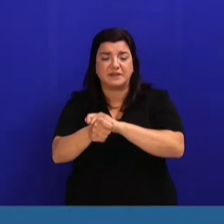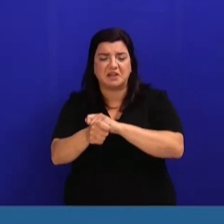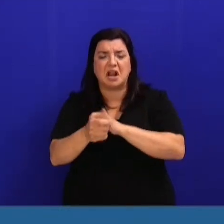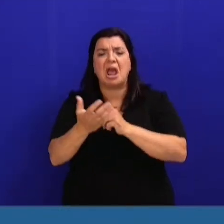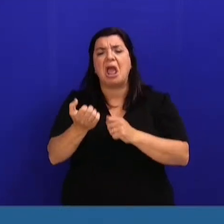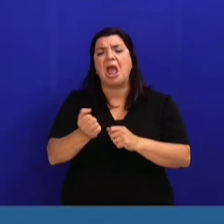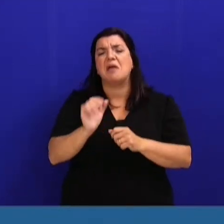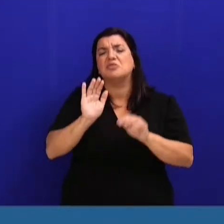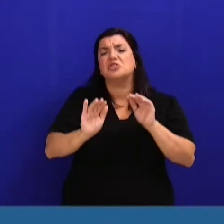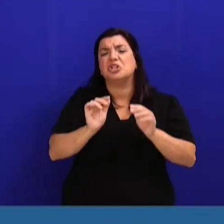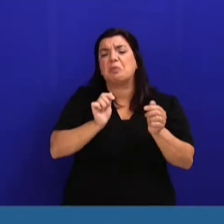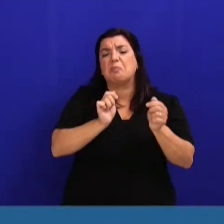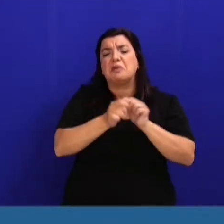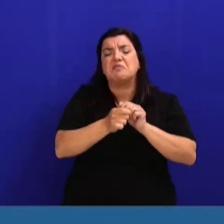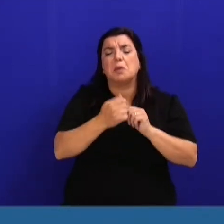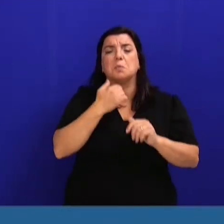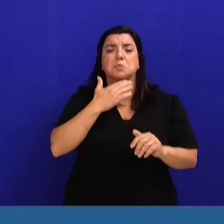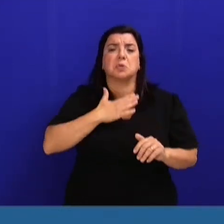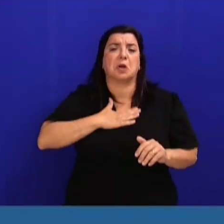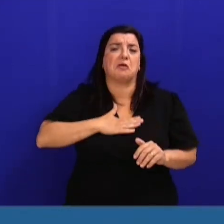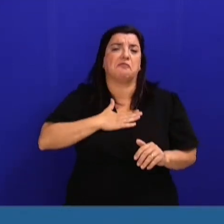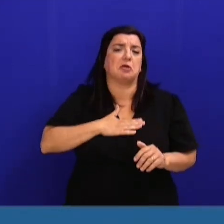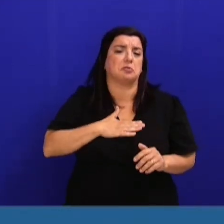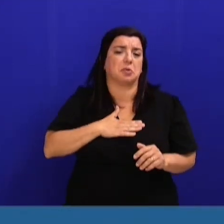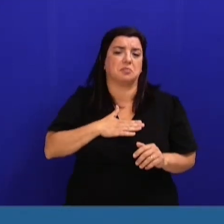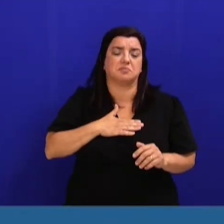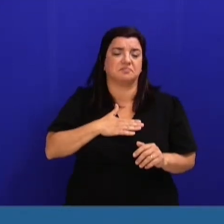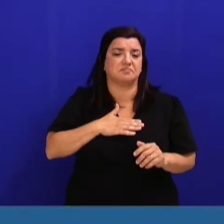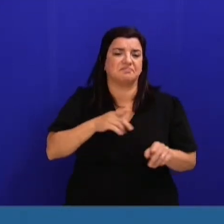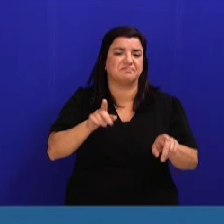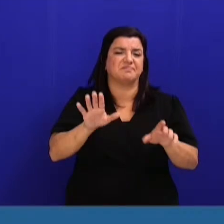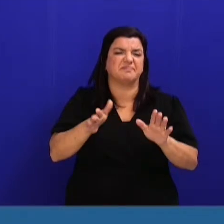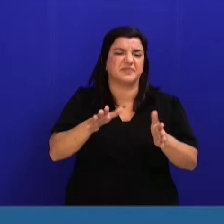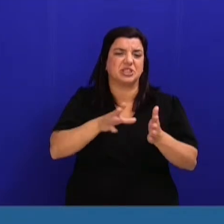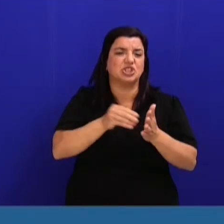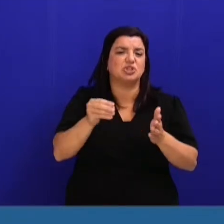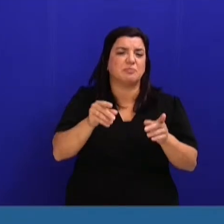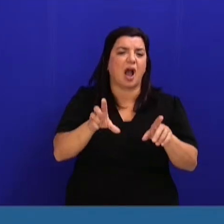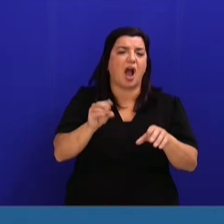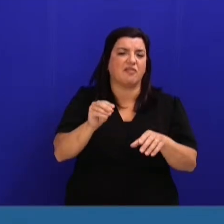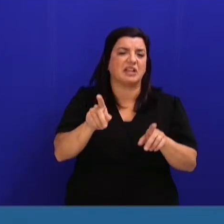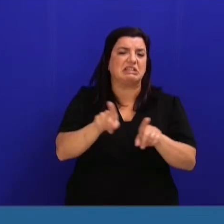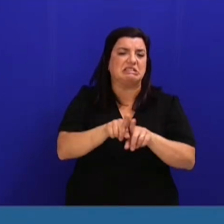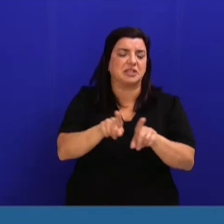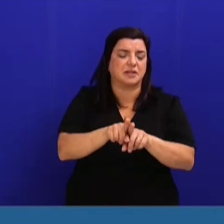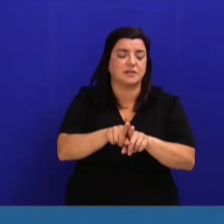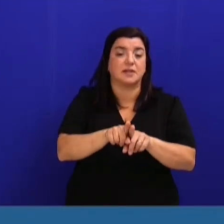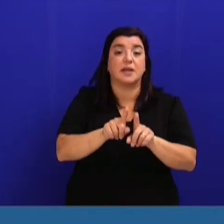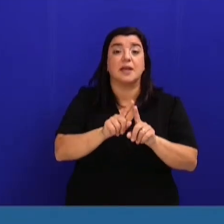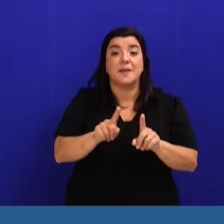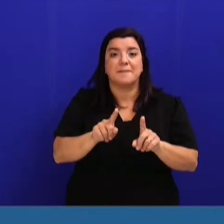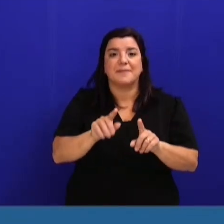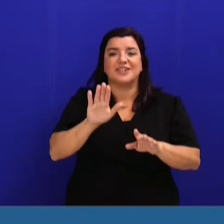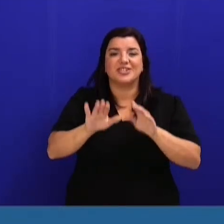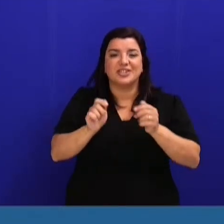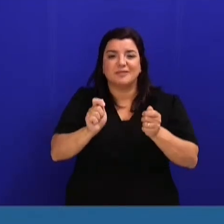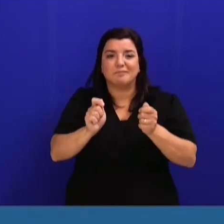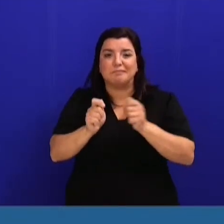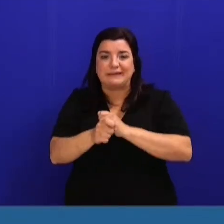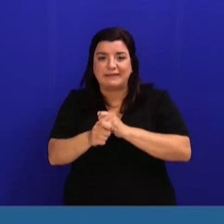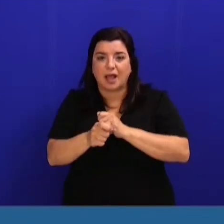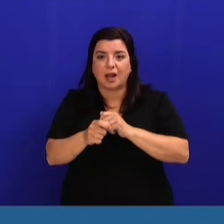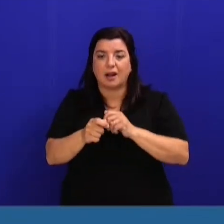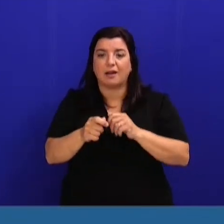jaffettwaw lill-virus il-karatteristiċi tiegħu, però jkollok ċertu mutations li jaffettwaw u dan li qegħdin naraw dawn